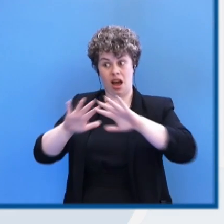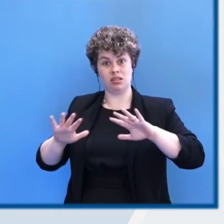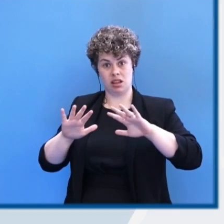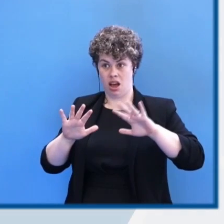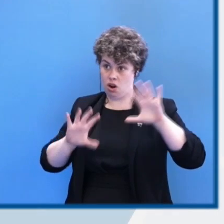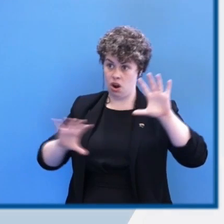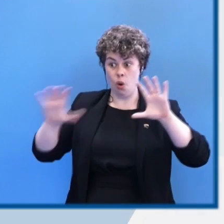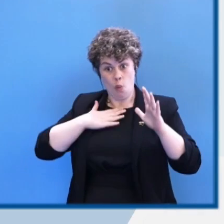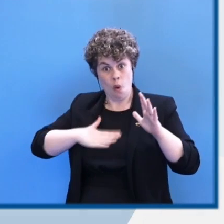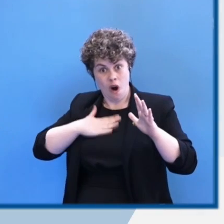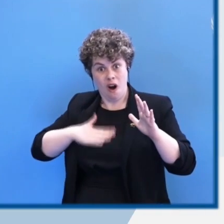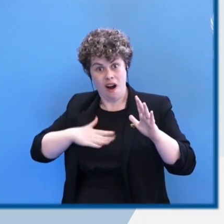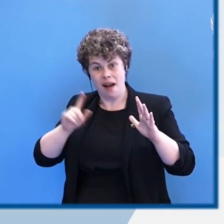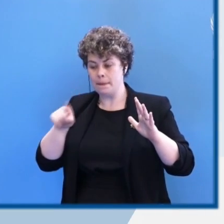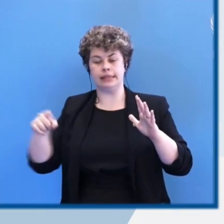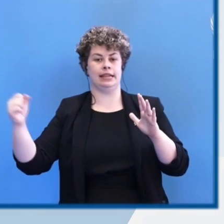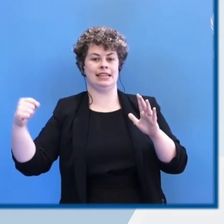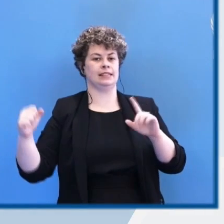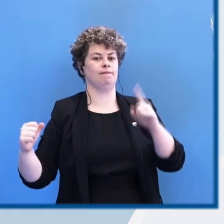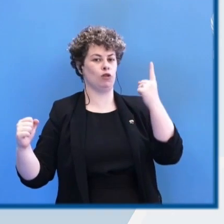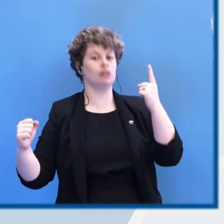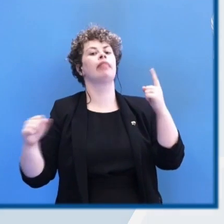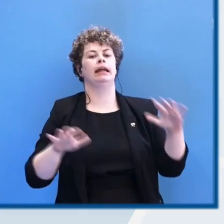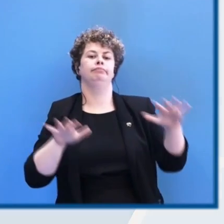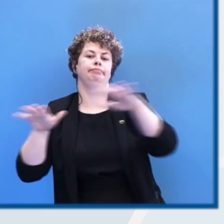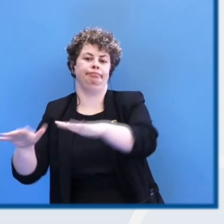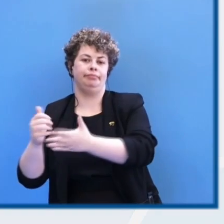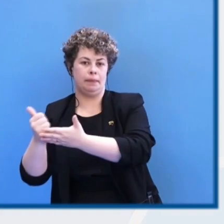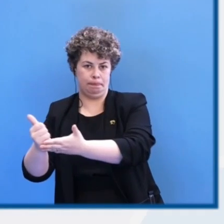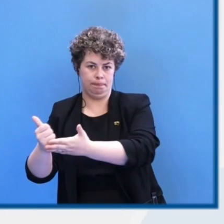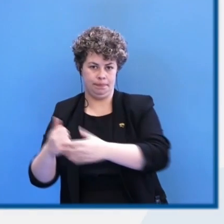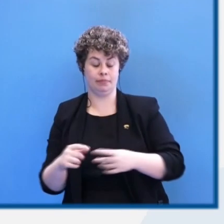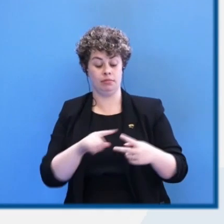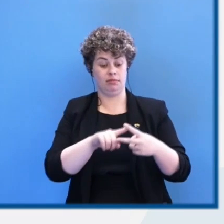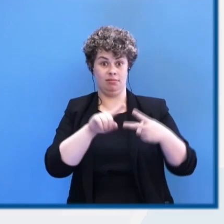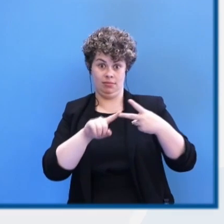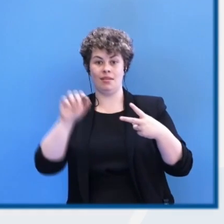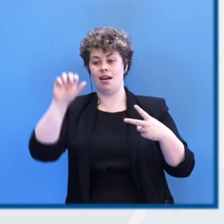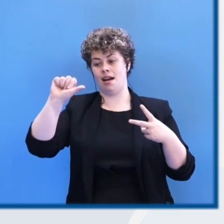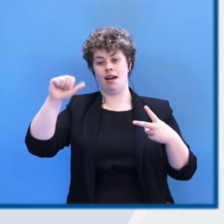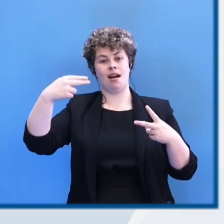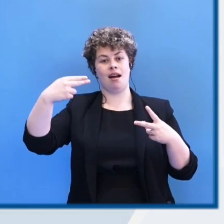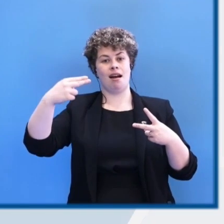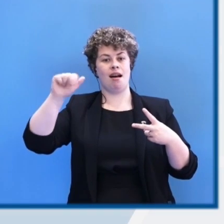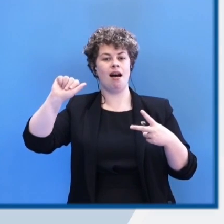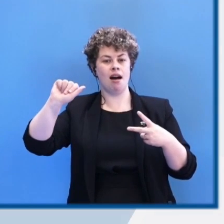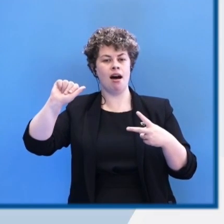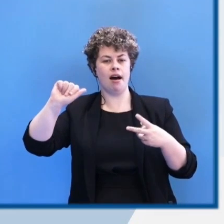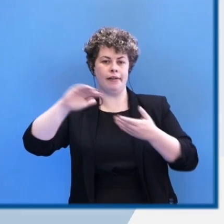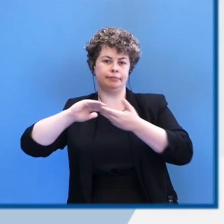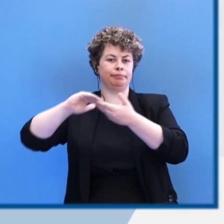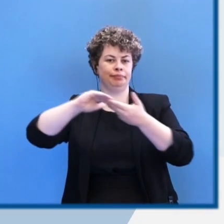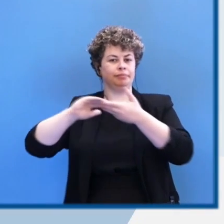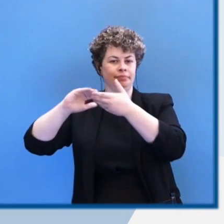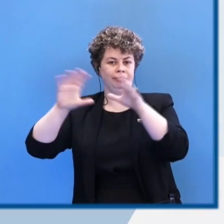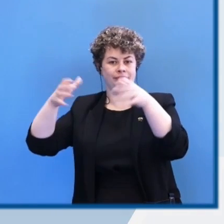this is slowly being addressed to, and the AHA Center is one of the agencies who's doing now the